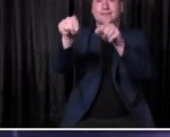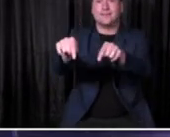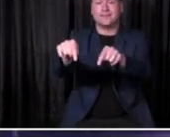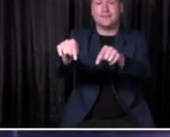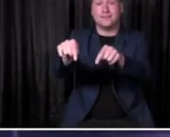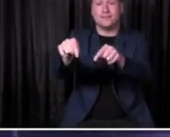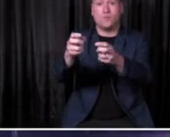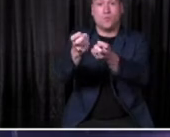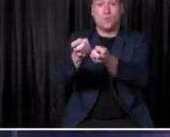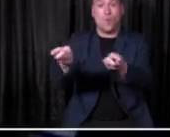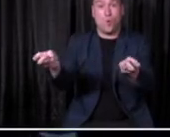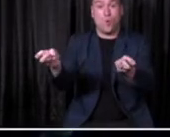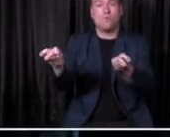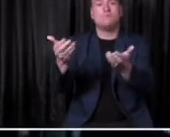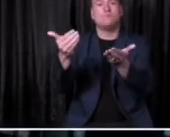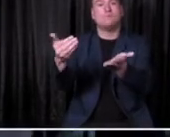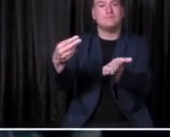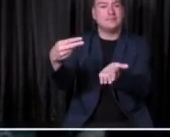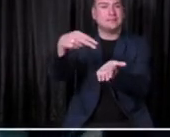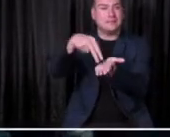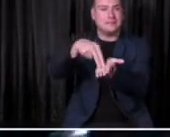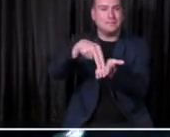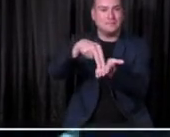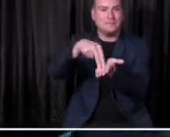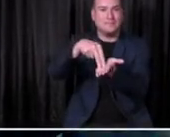to stand.